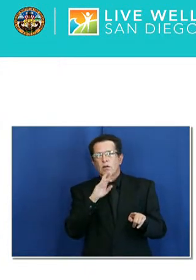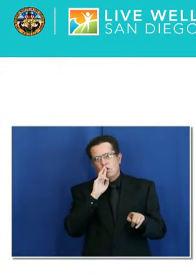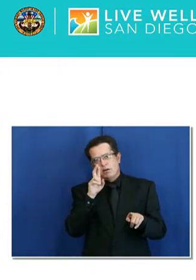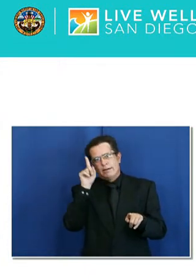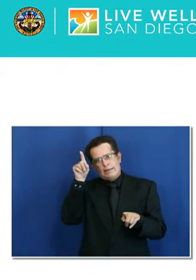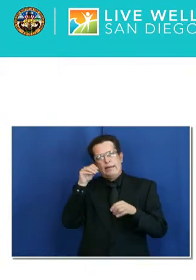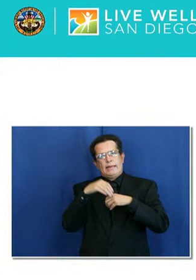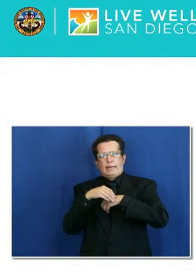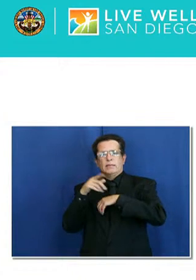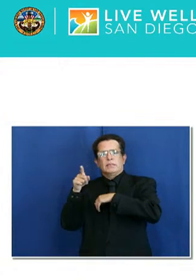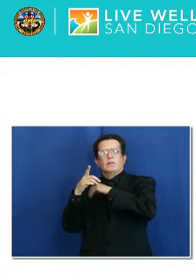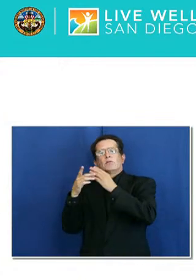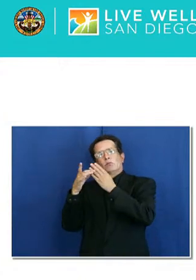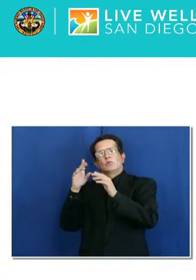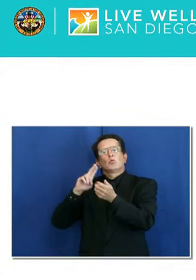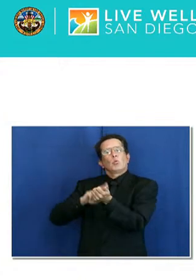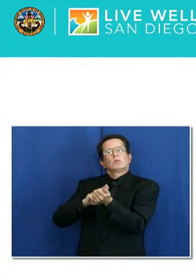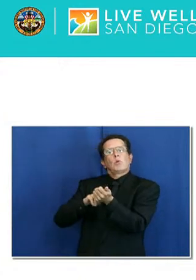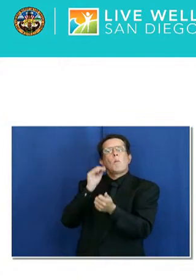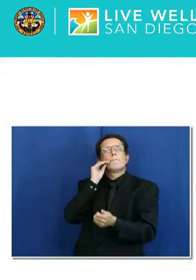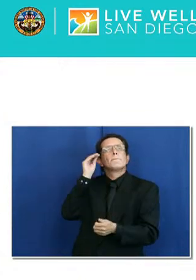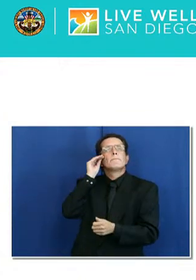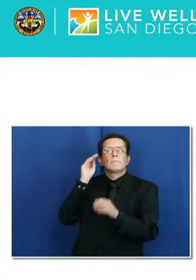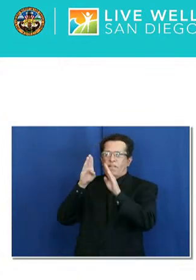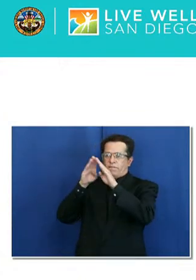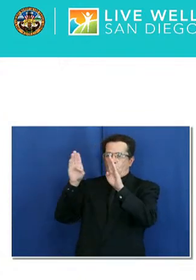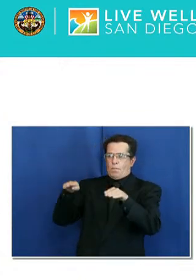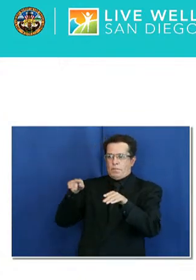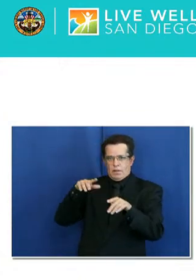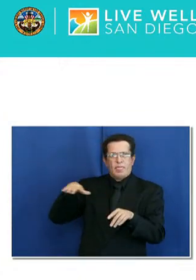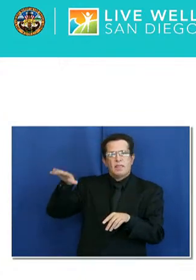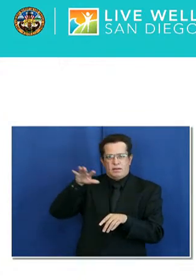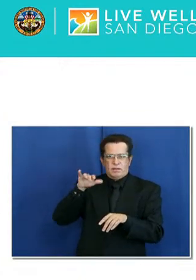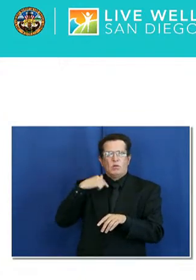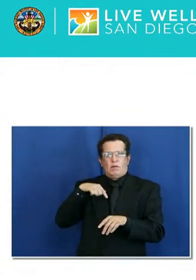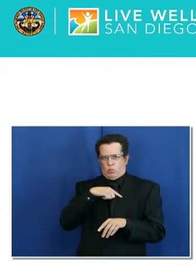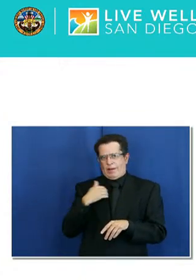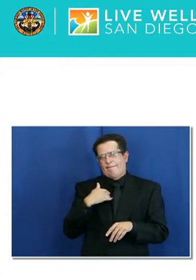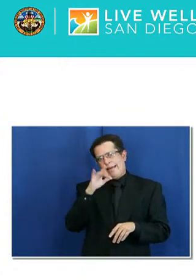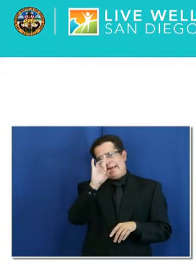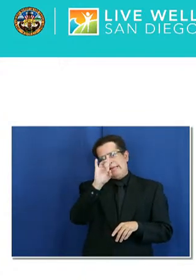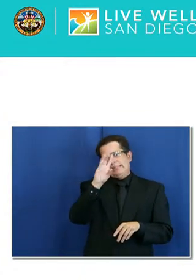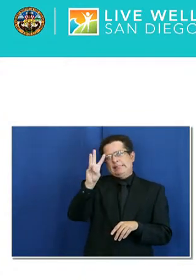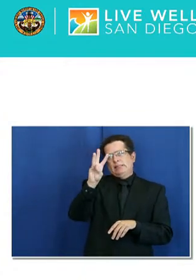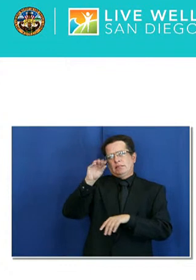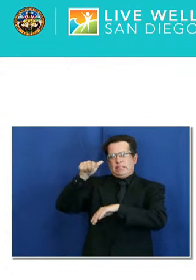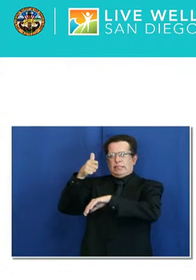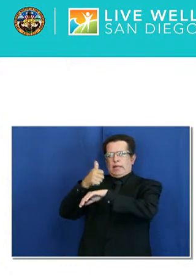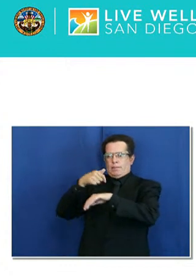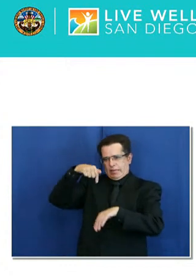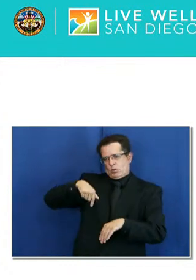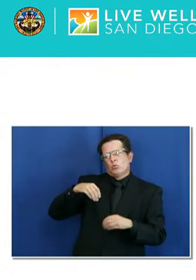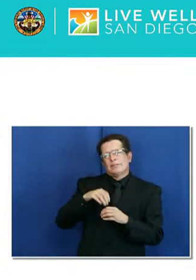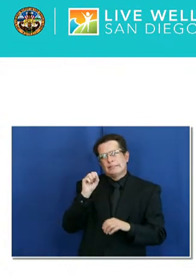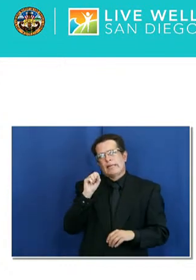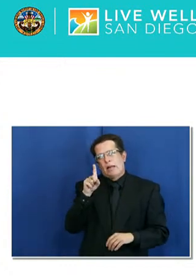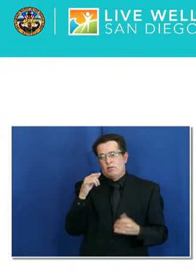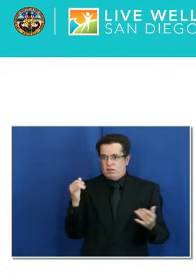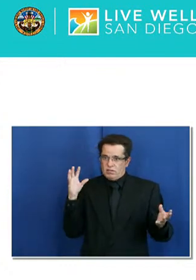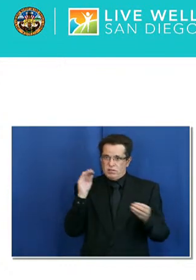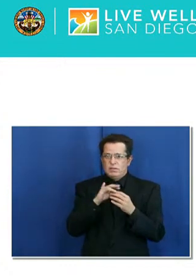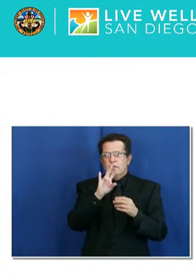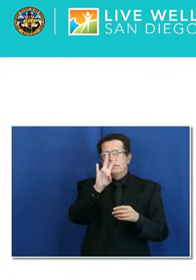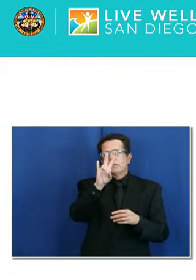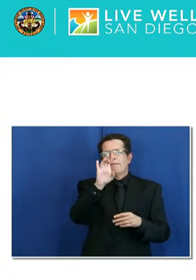in our county's skilled nursing facilities, and we have 86 in San Diego County. In total, there have been